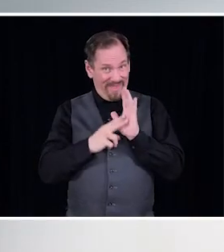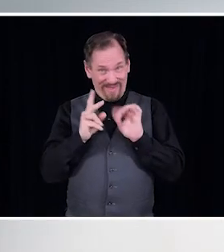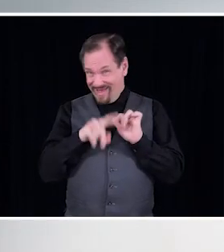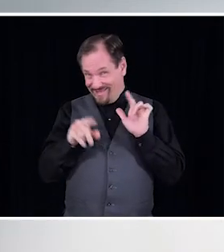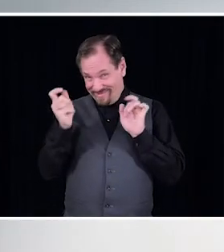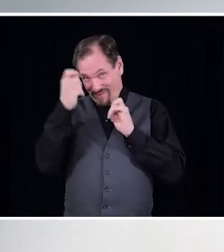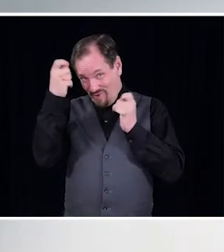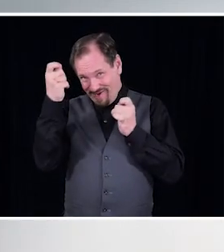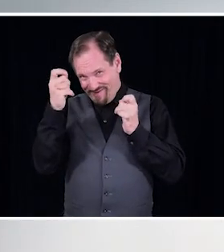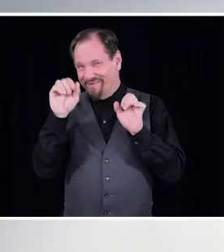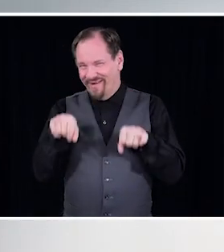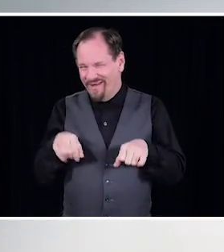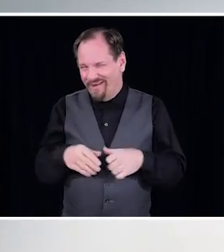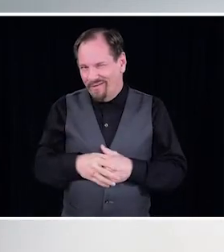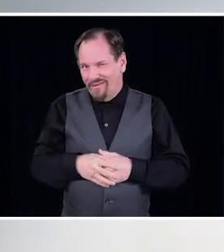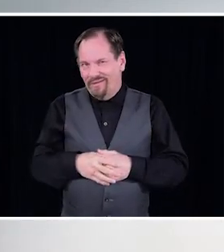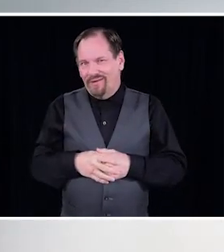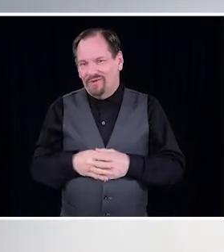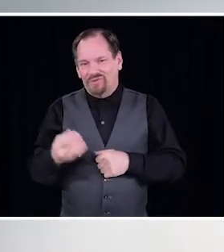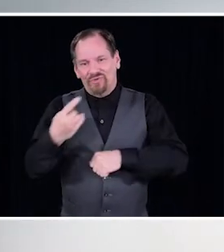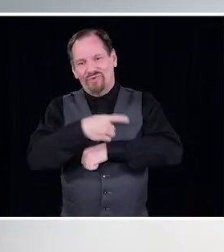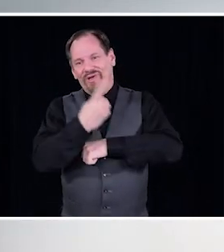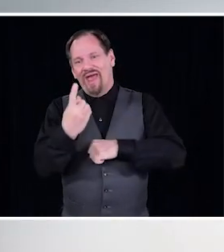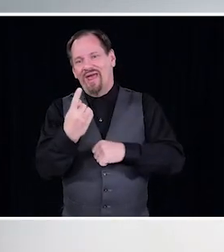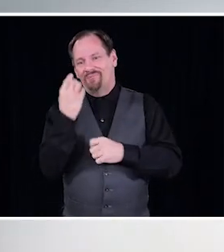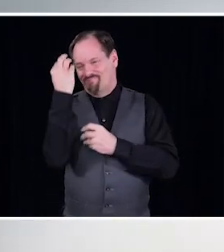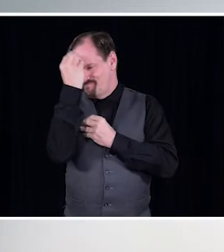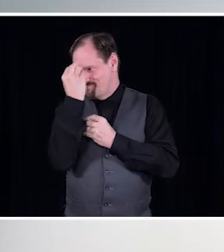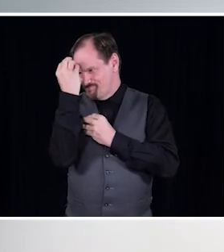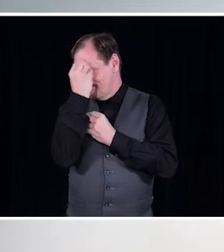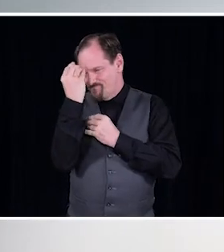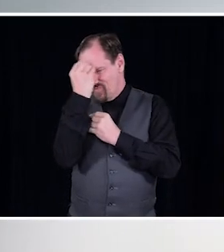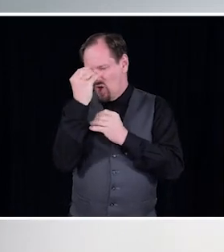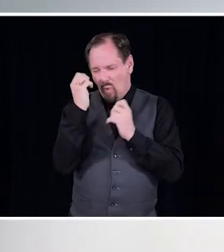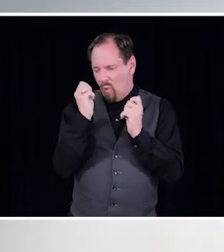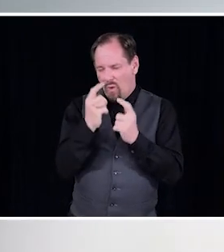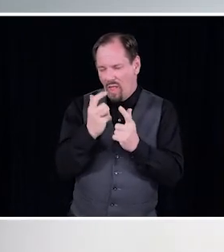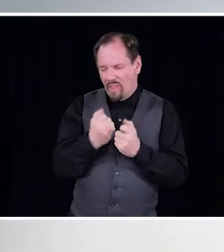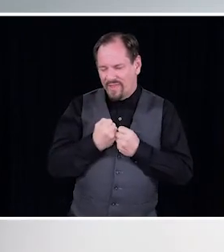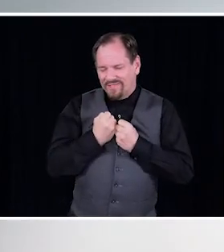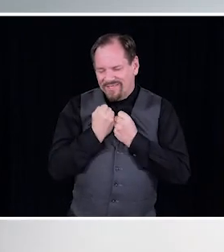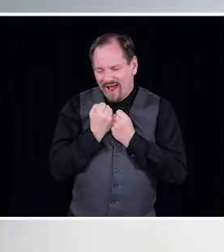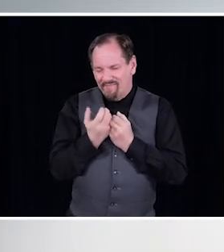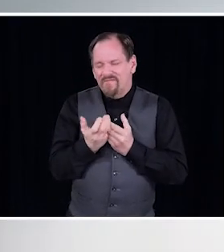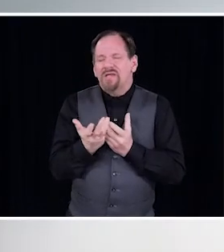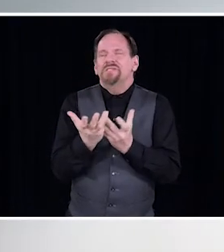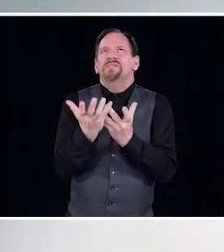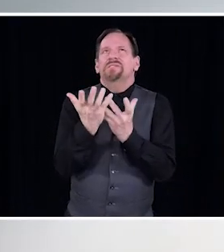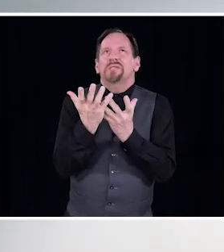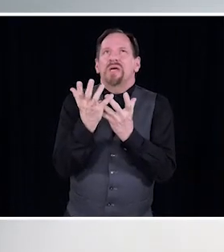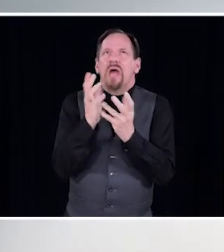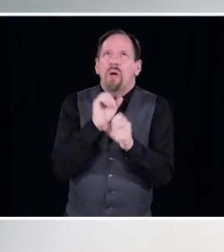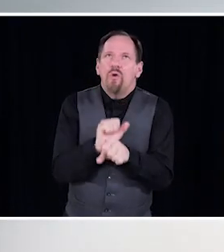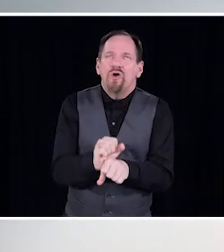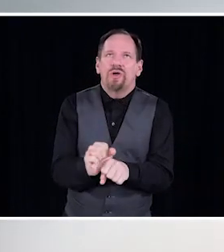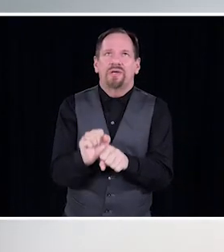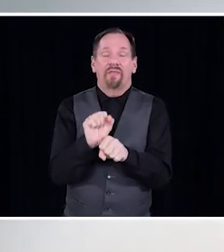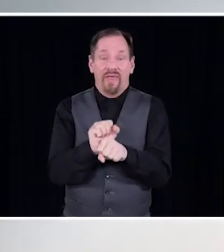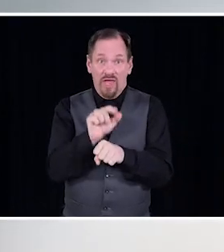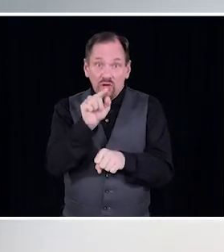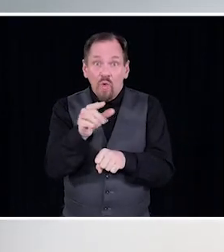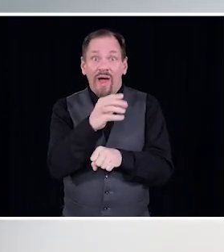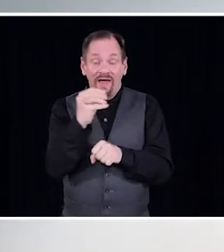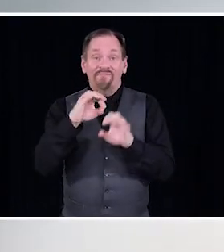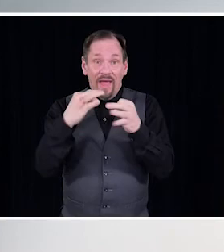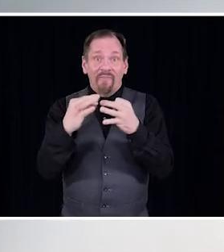can't celebrate a little bit. Today, you should reflect on all the sacrifices that you and your families have made to get you to